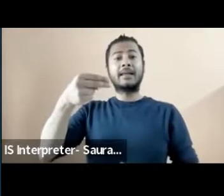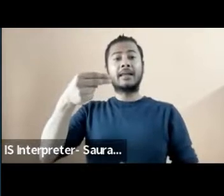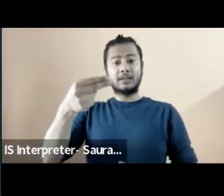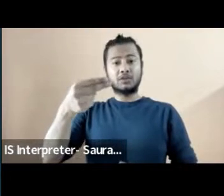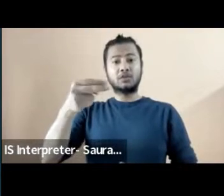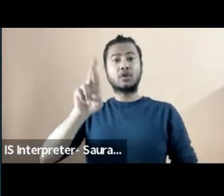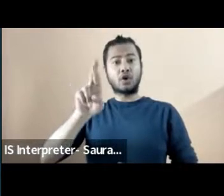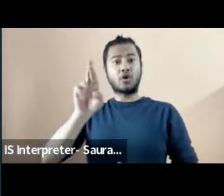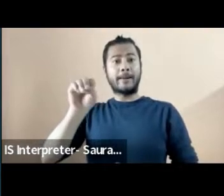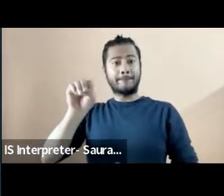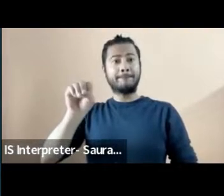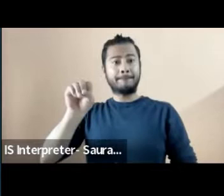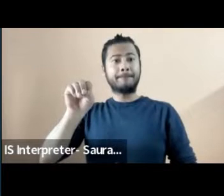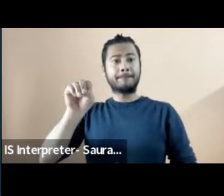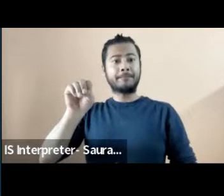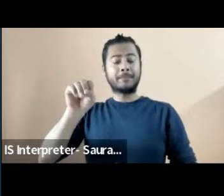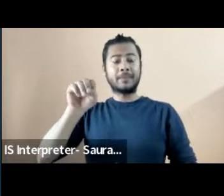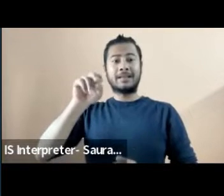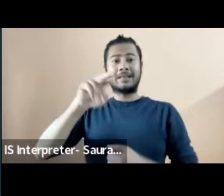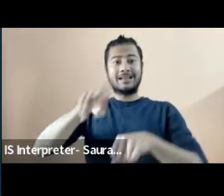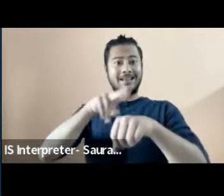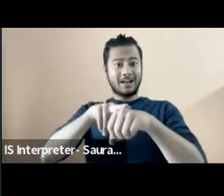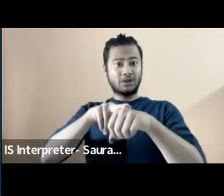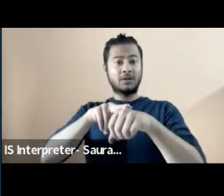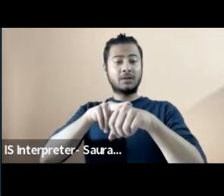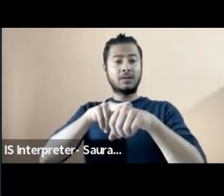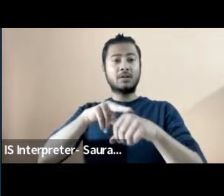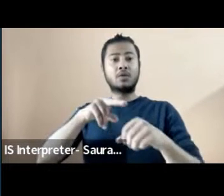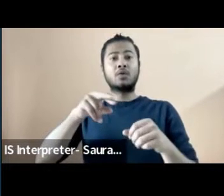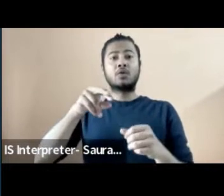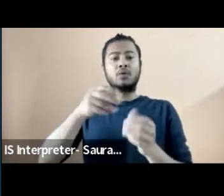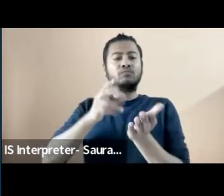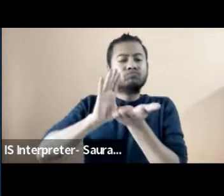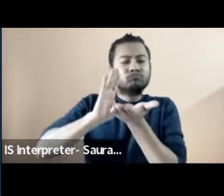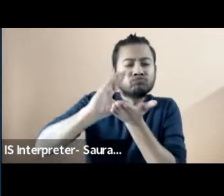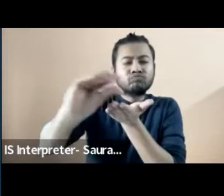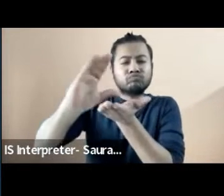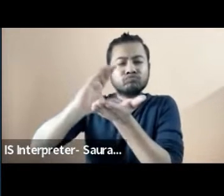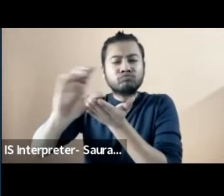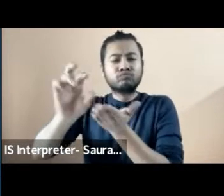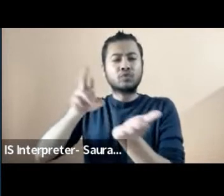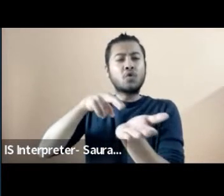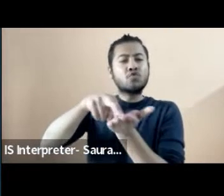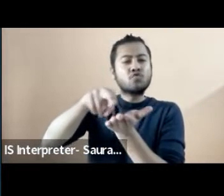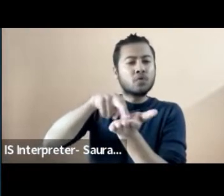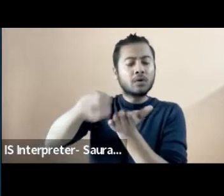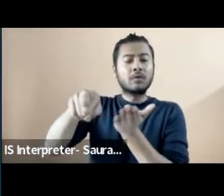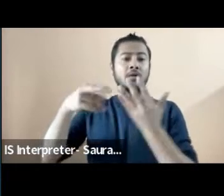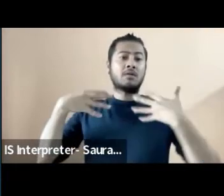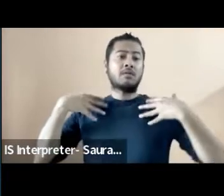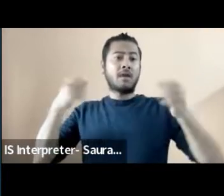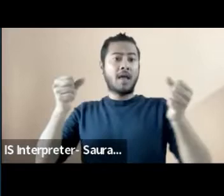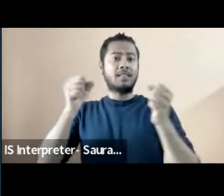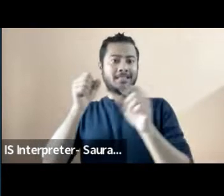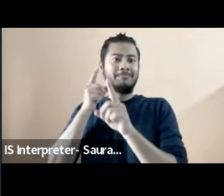was Community Action for Health in India. If you could move to the next slide.